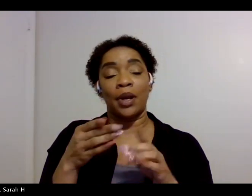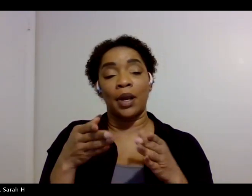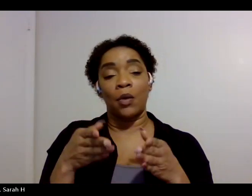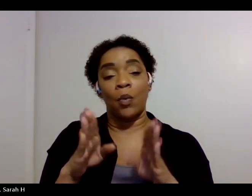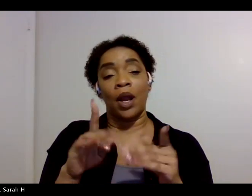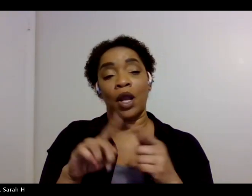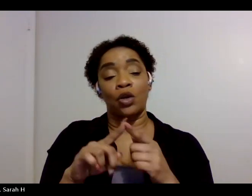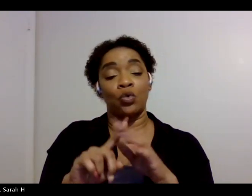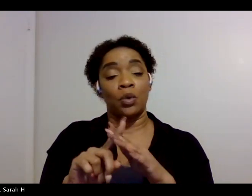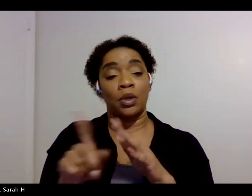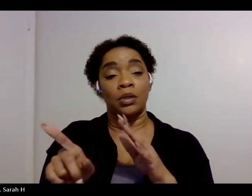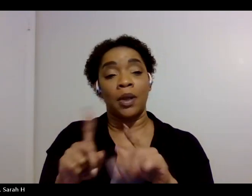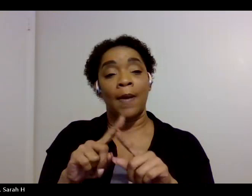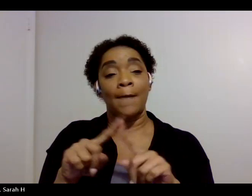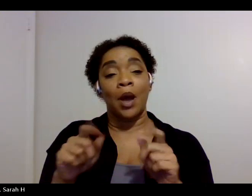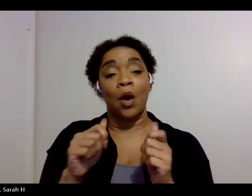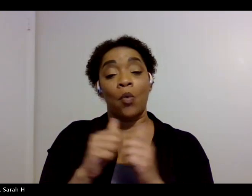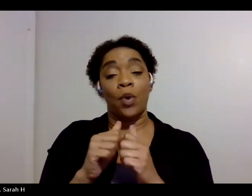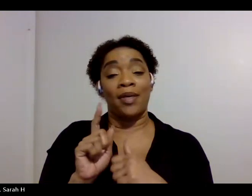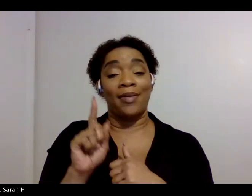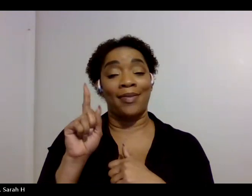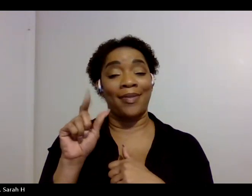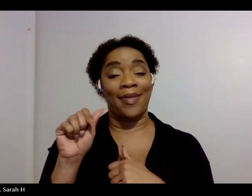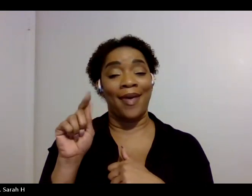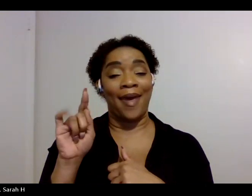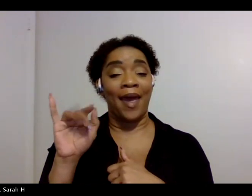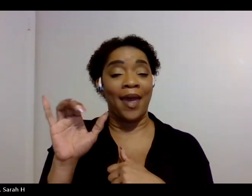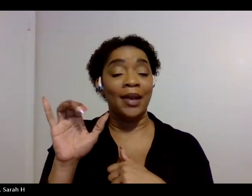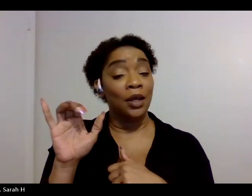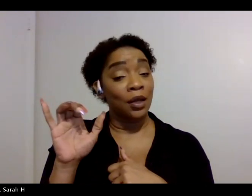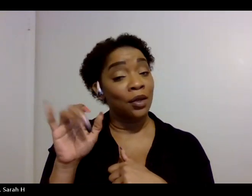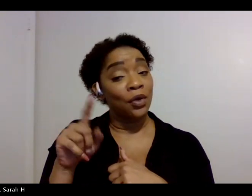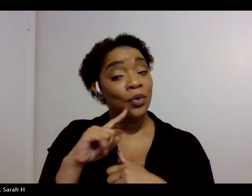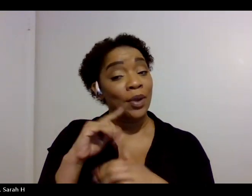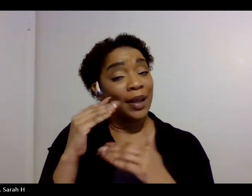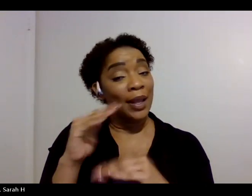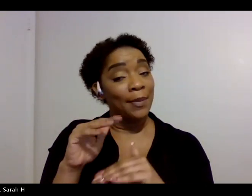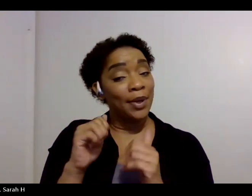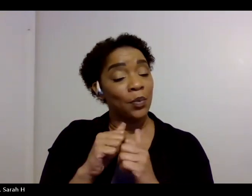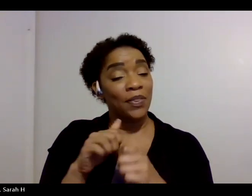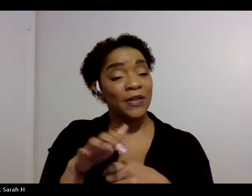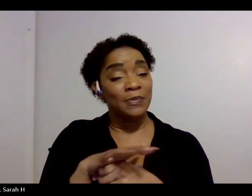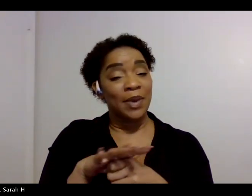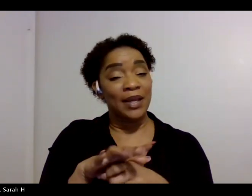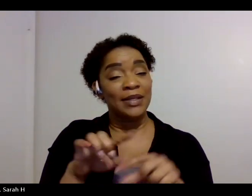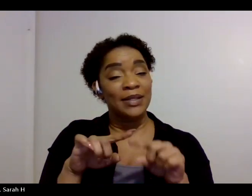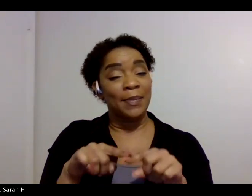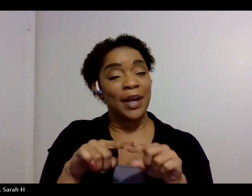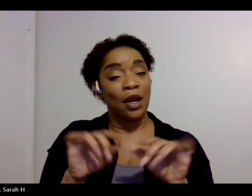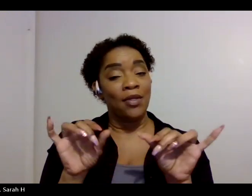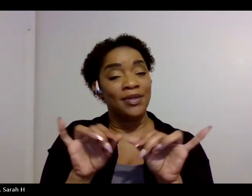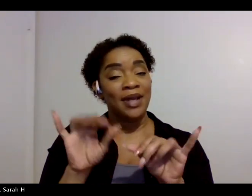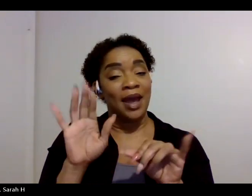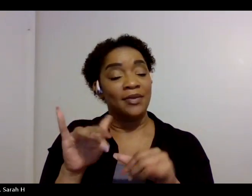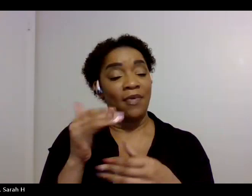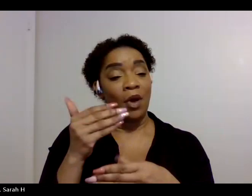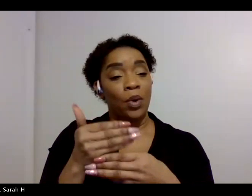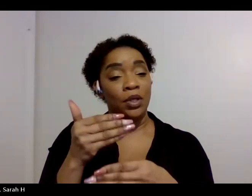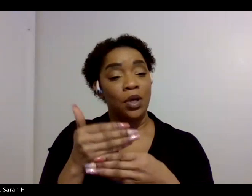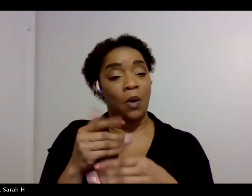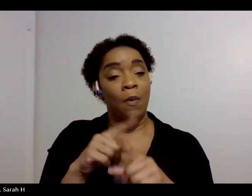attic, you're somewhat limited with the spacing depending on the size of those windows. But if you had a